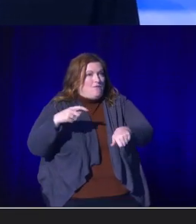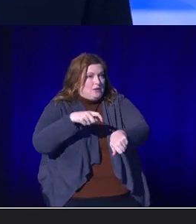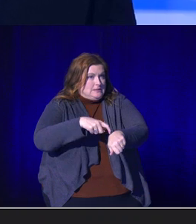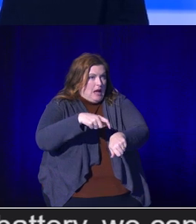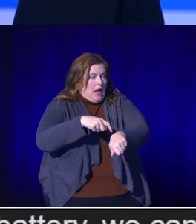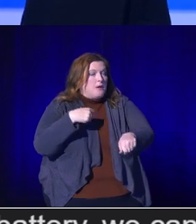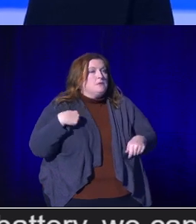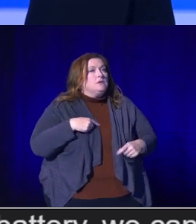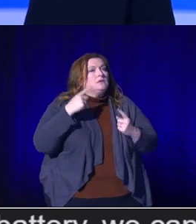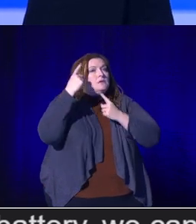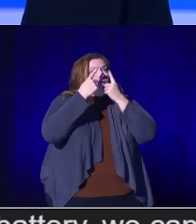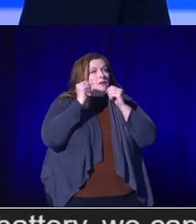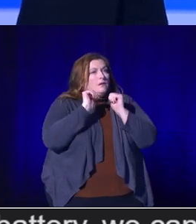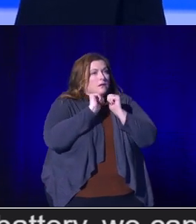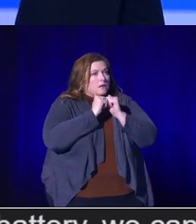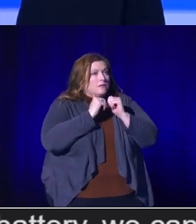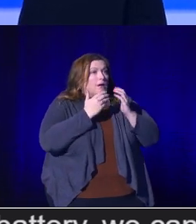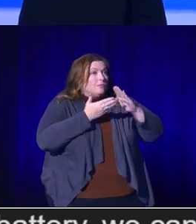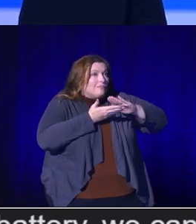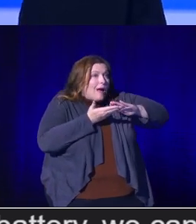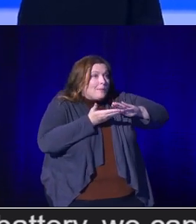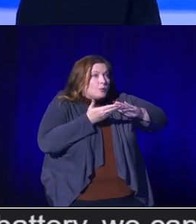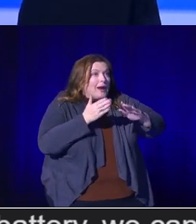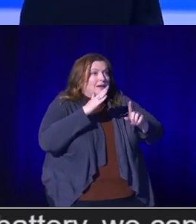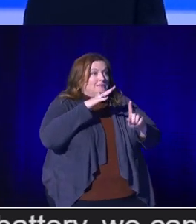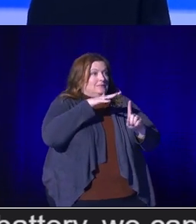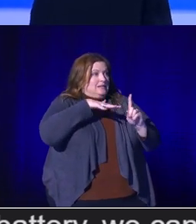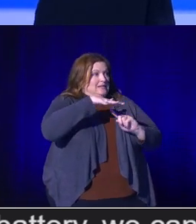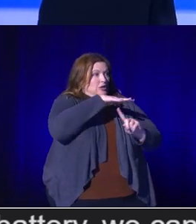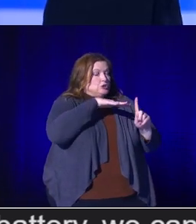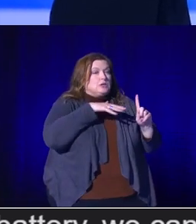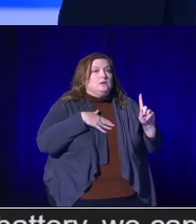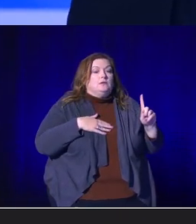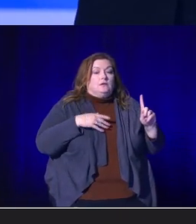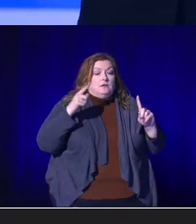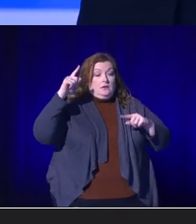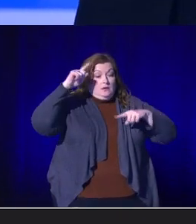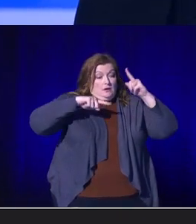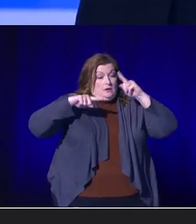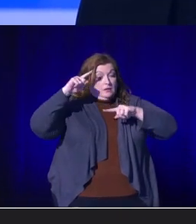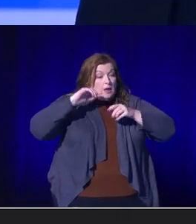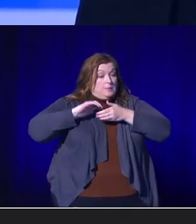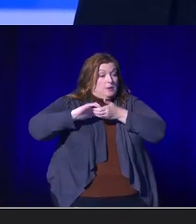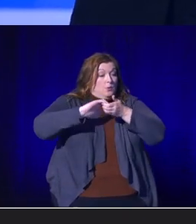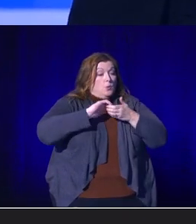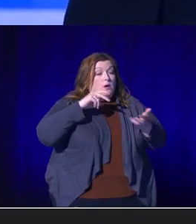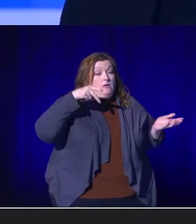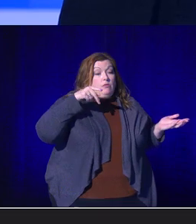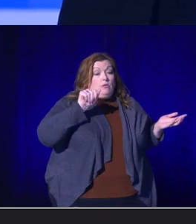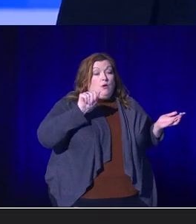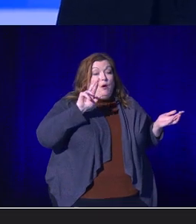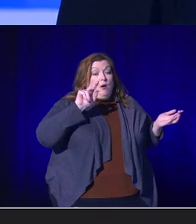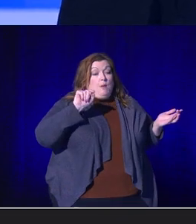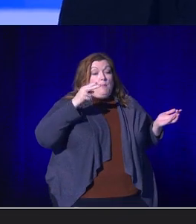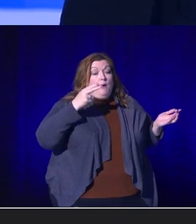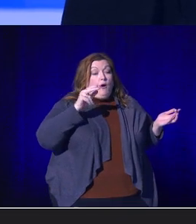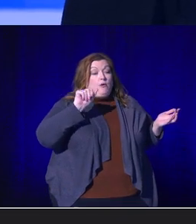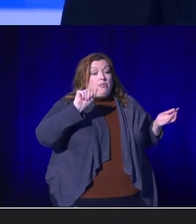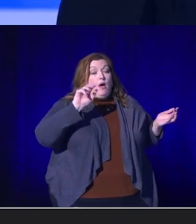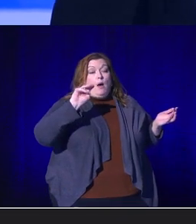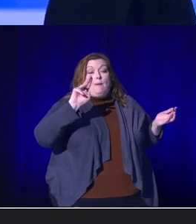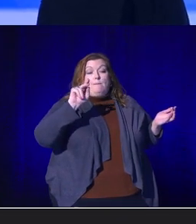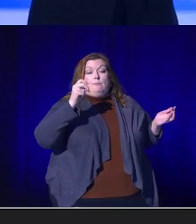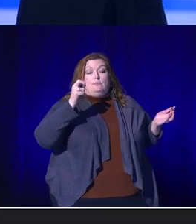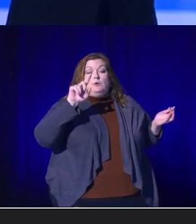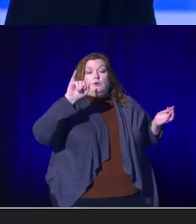thought a lot about operating conditions. And so collaborating with Partha Mukherjee at Purdue University, we looked at